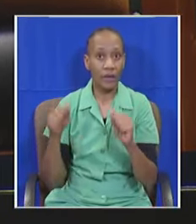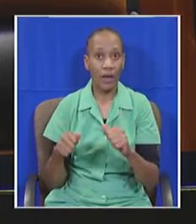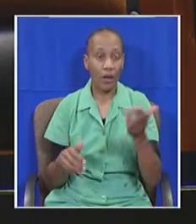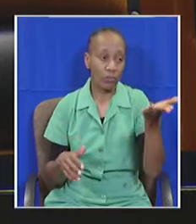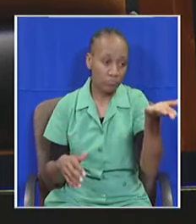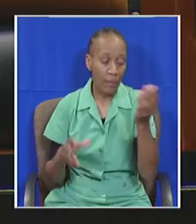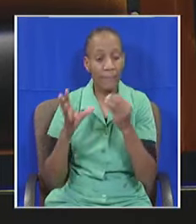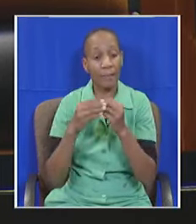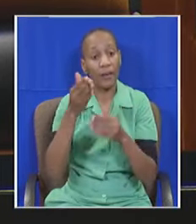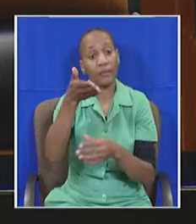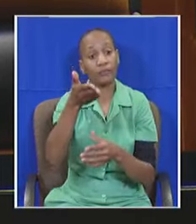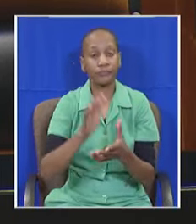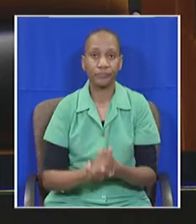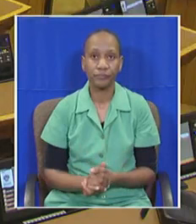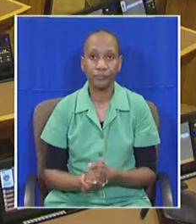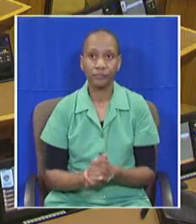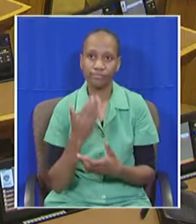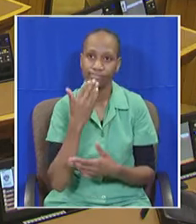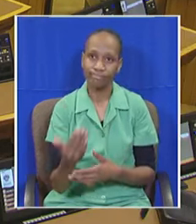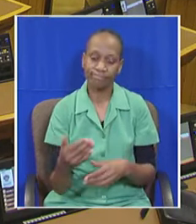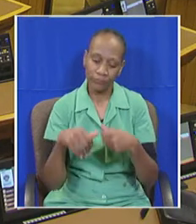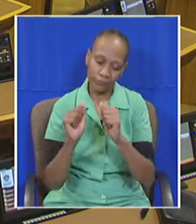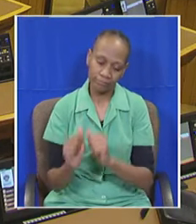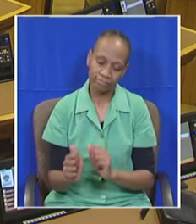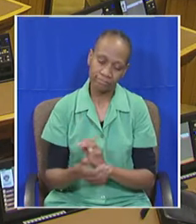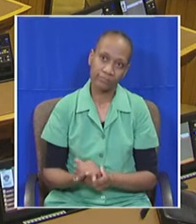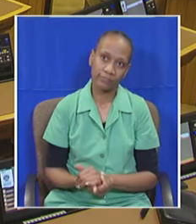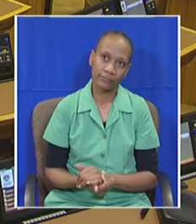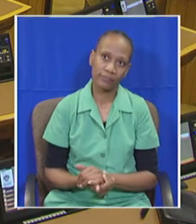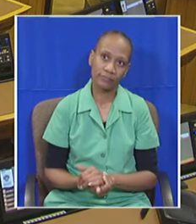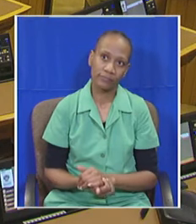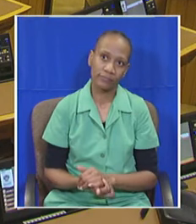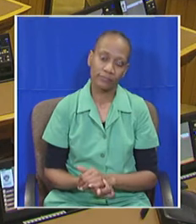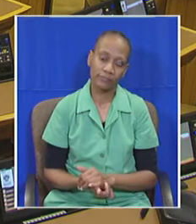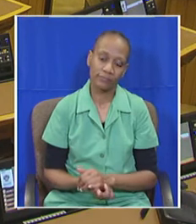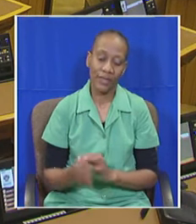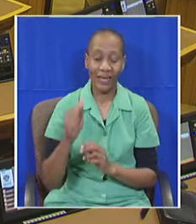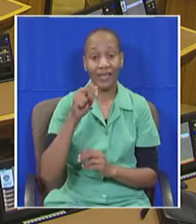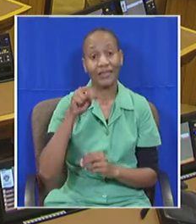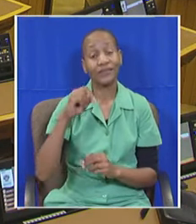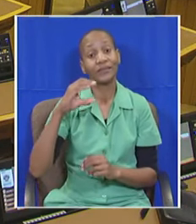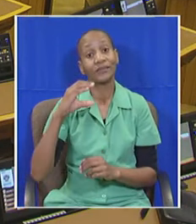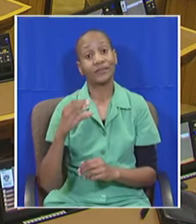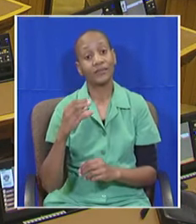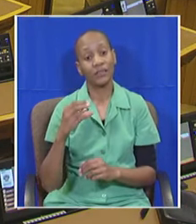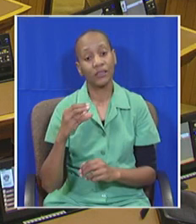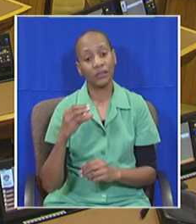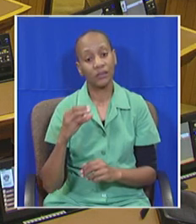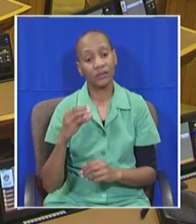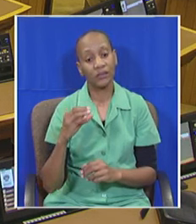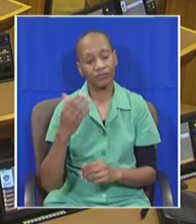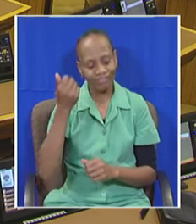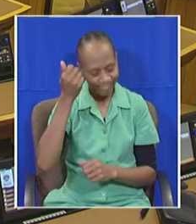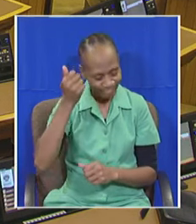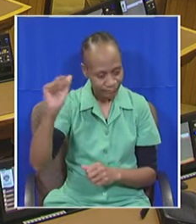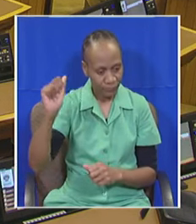yes, member? Thank you, Honorable Chairperson. The African National Congress condemns the